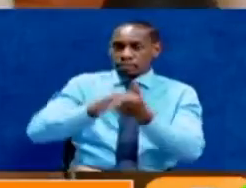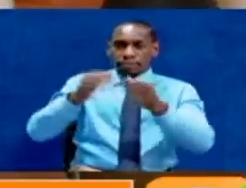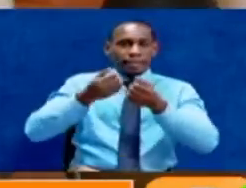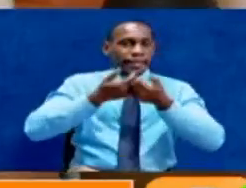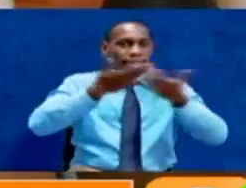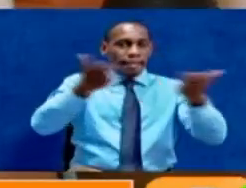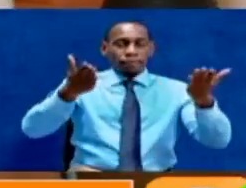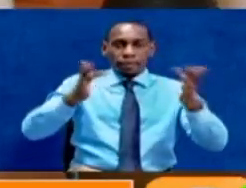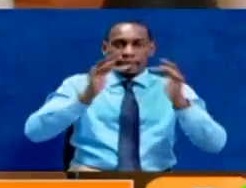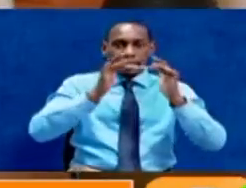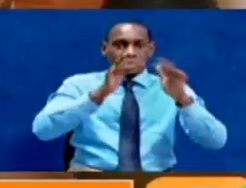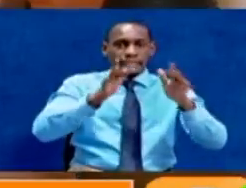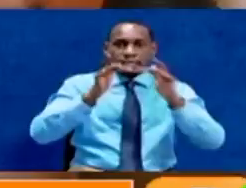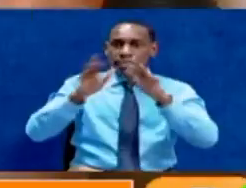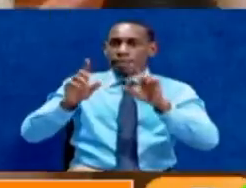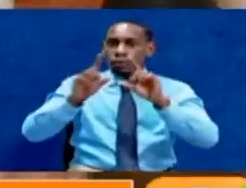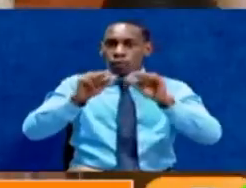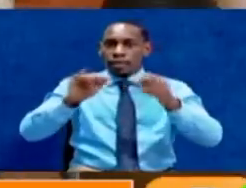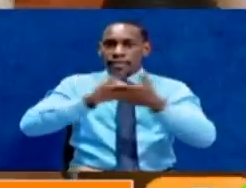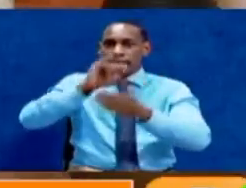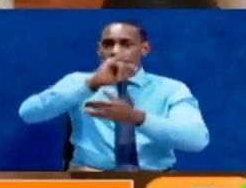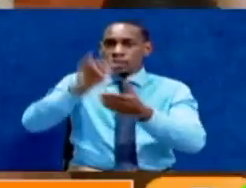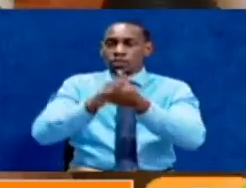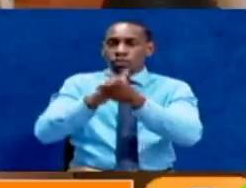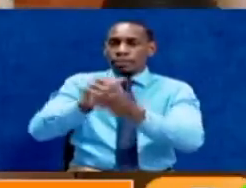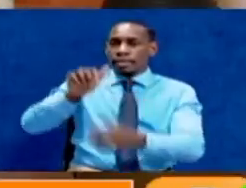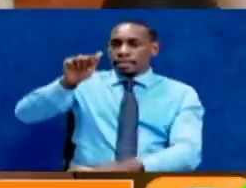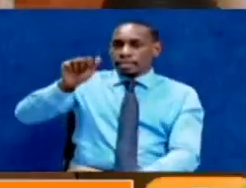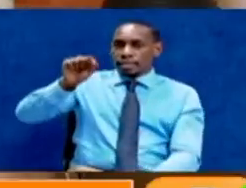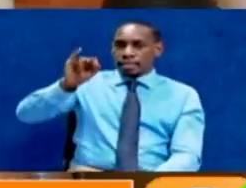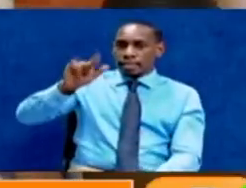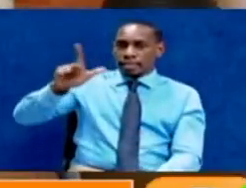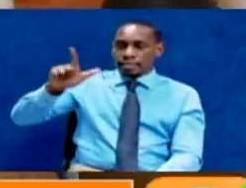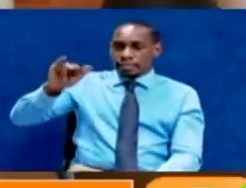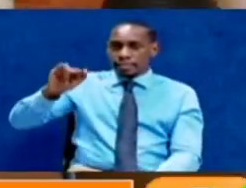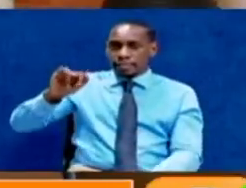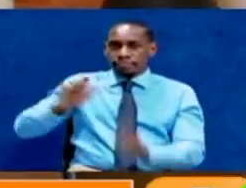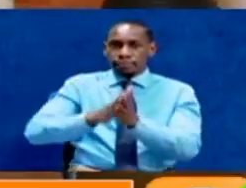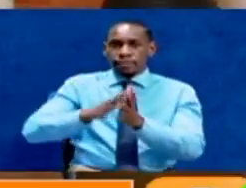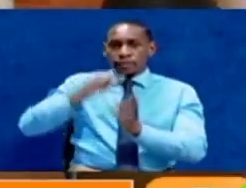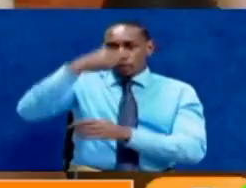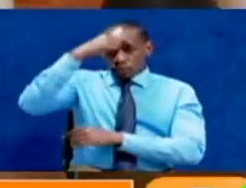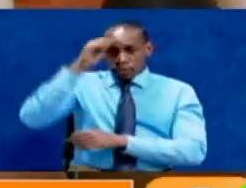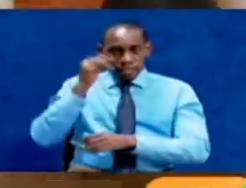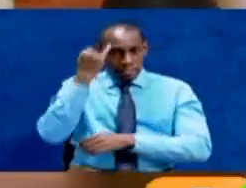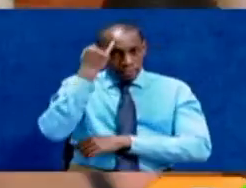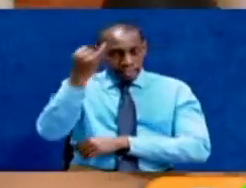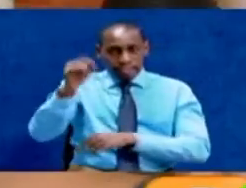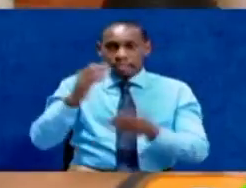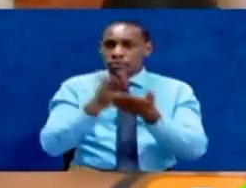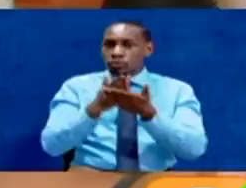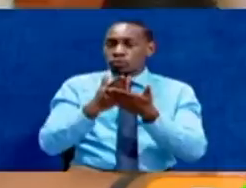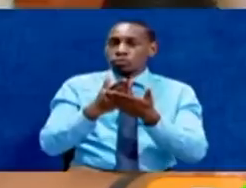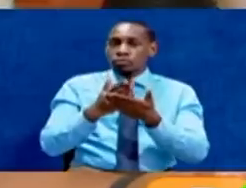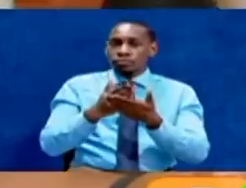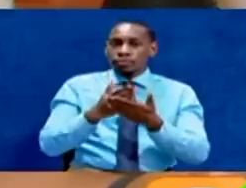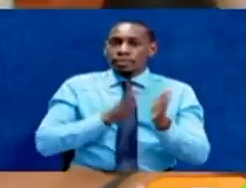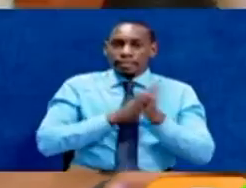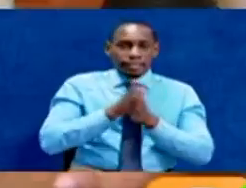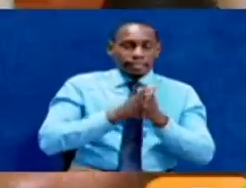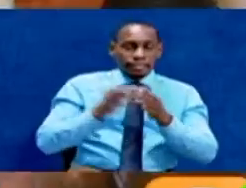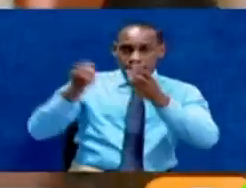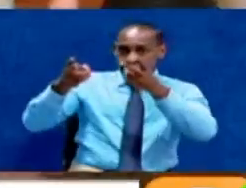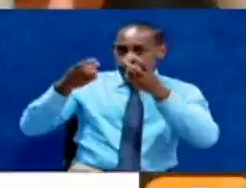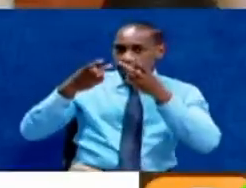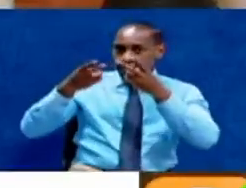over the place online, just talking about the way Jubilee Asili is a way place of original ideas. And I found it very interesting when I listened to Senator